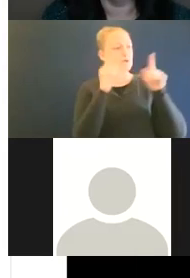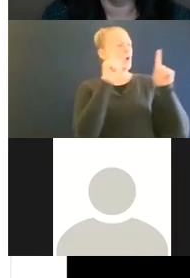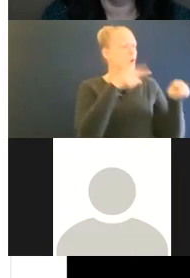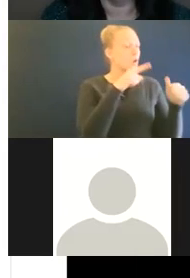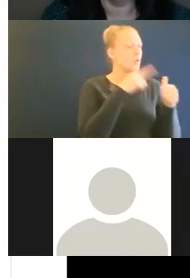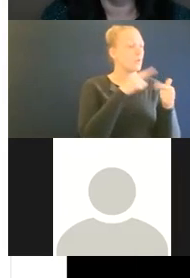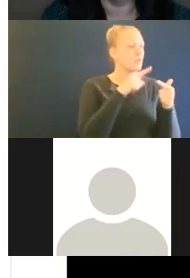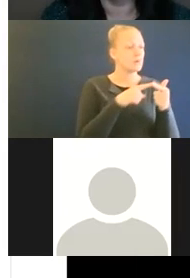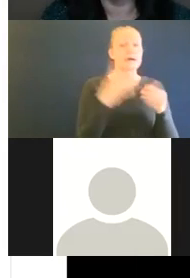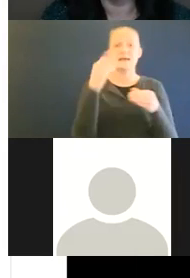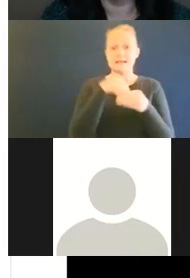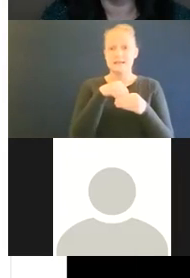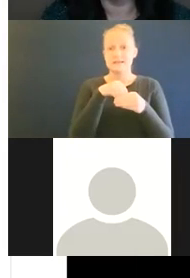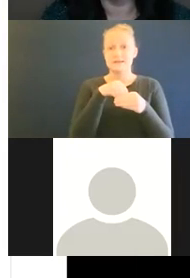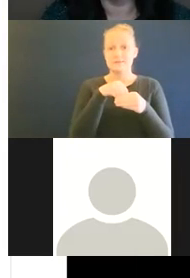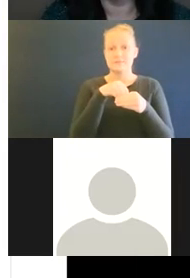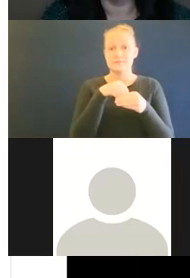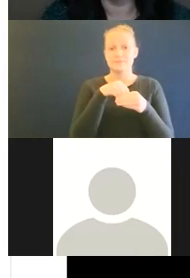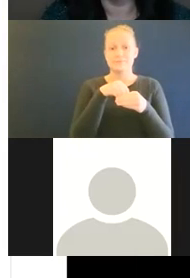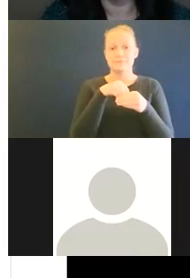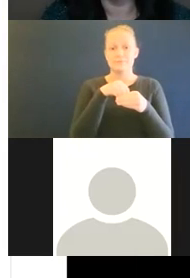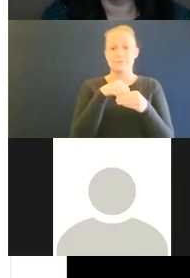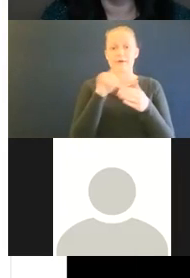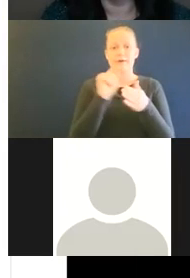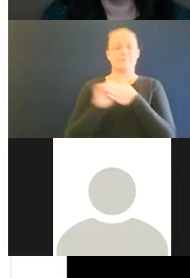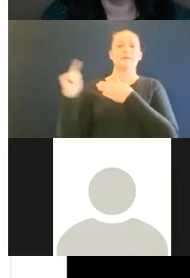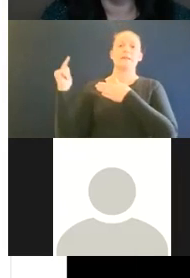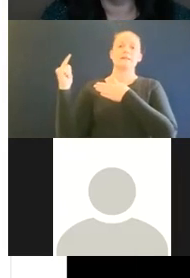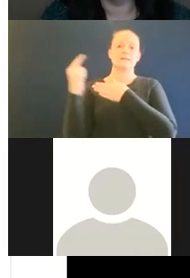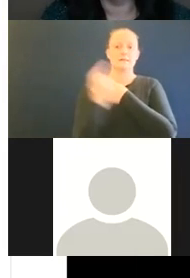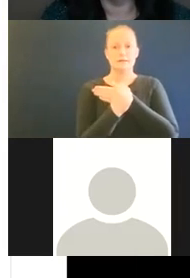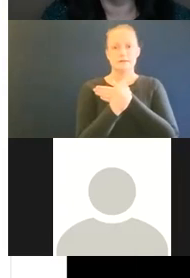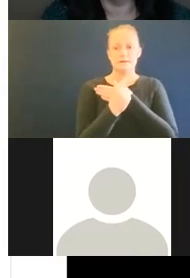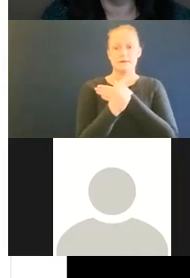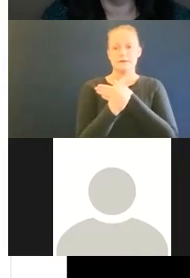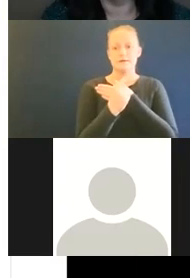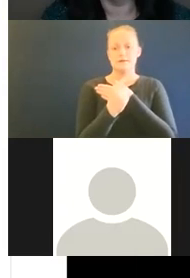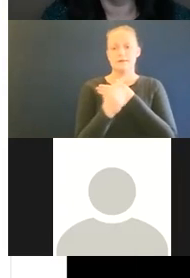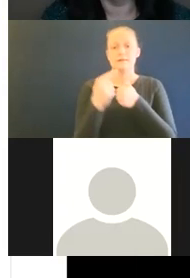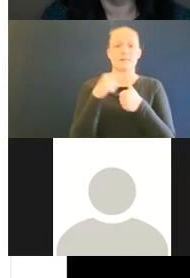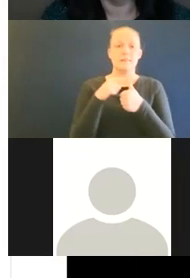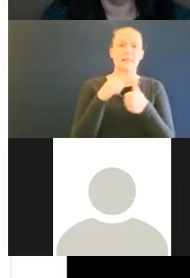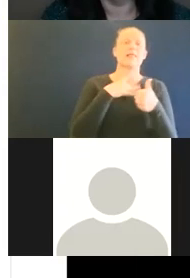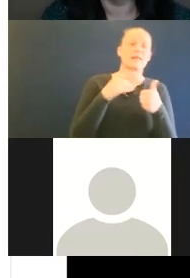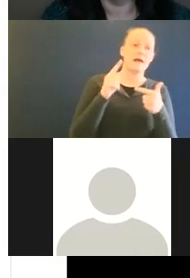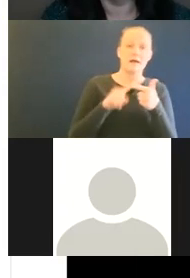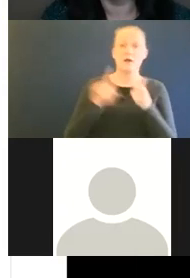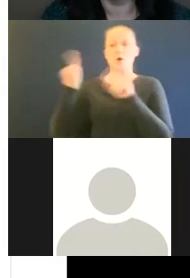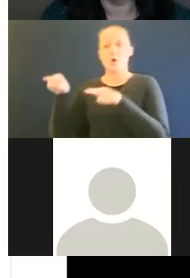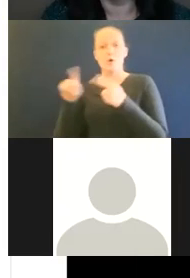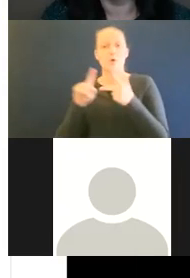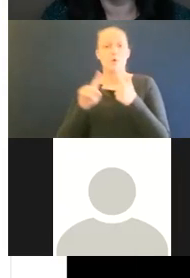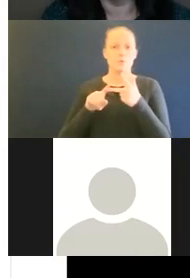and then the following week I would do like, go, and in, and then you continue